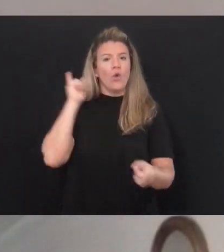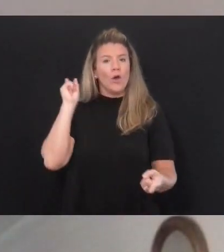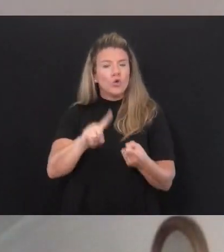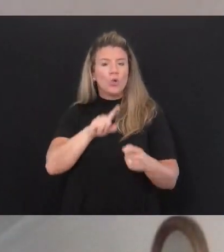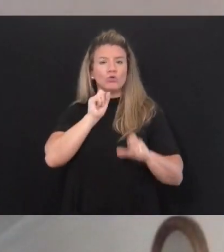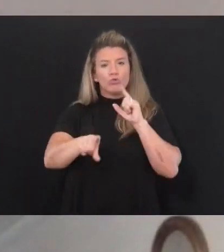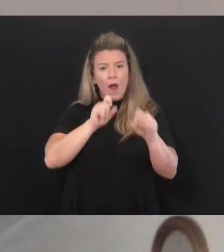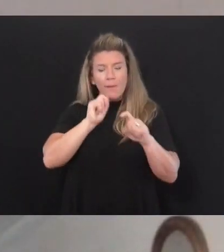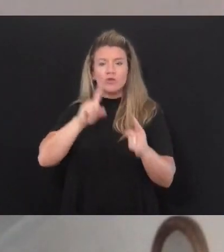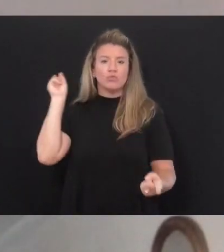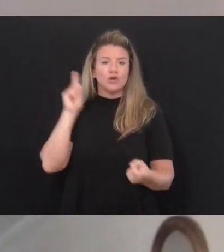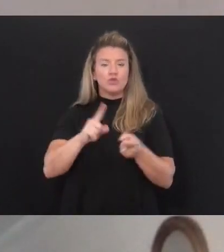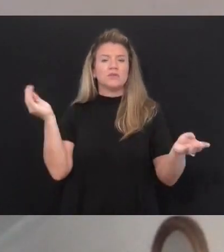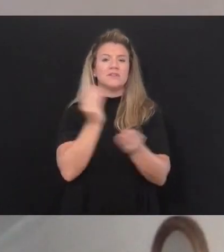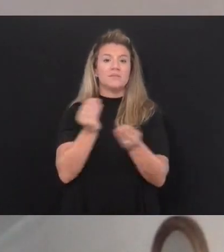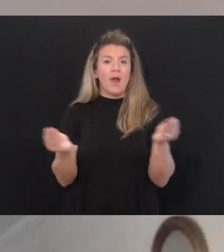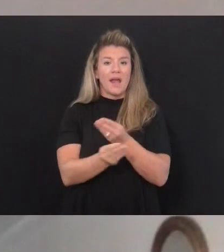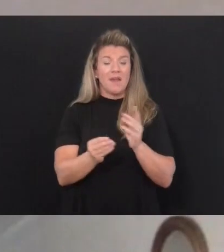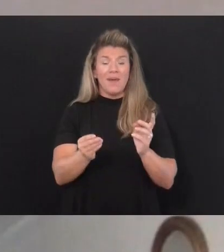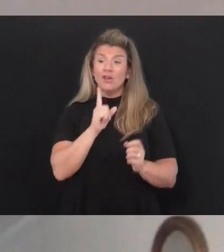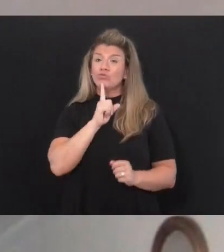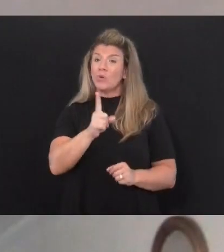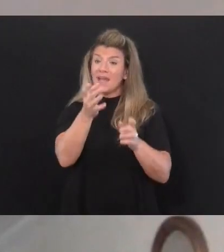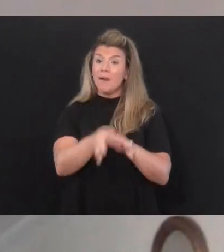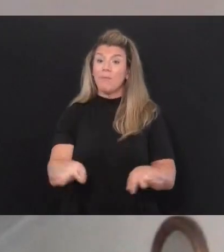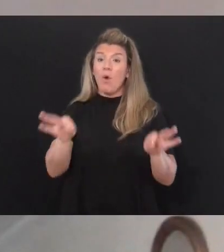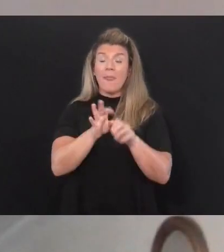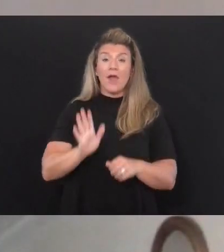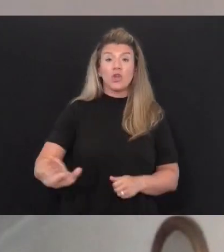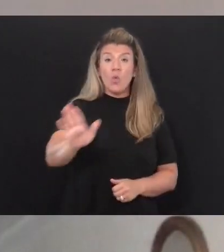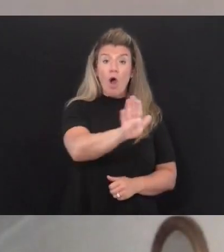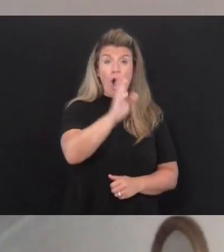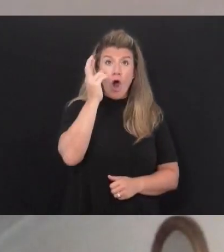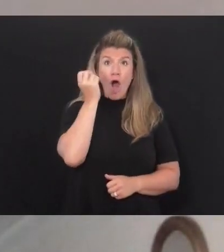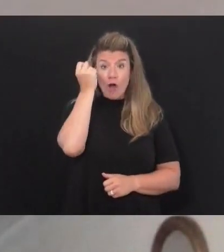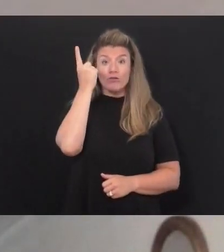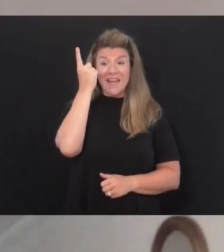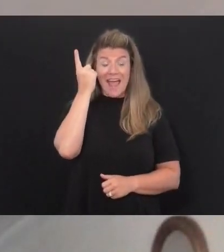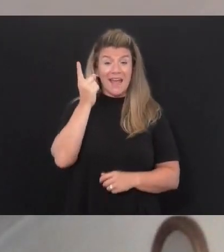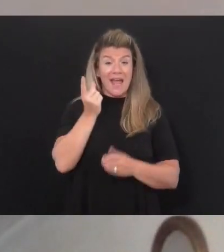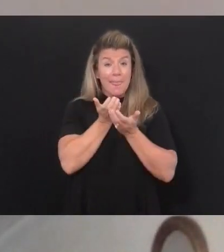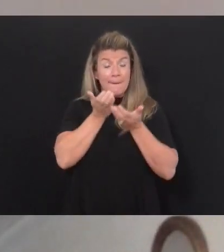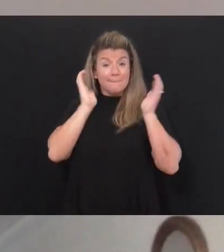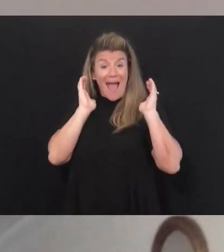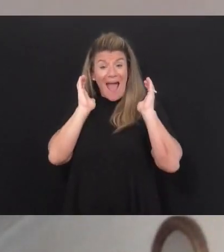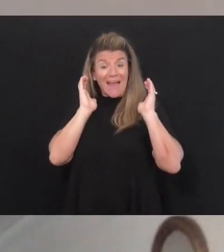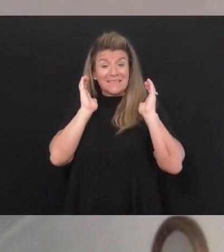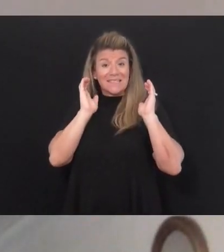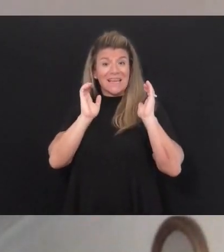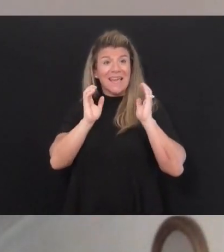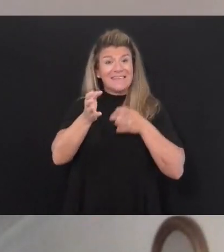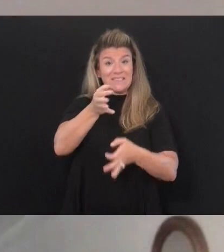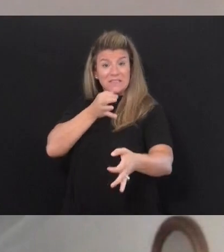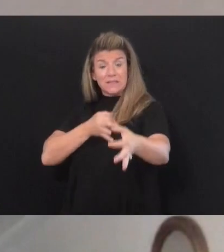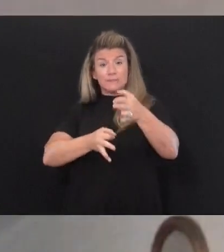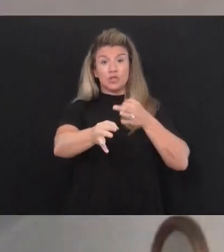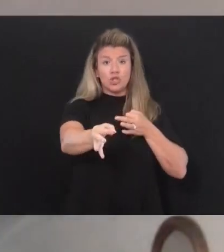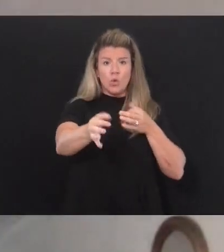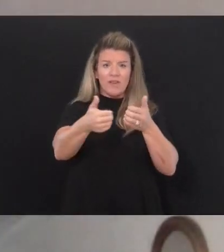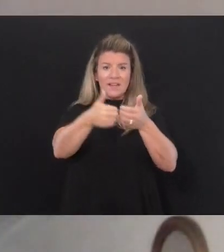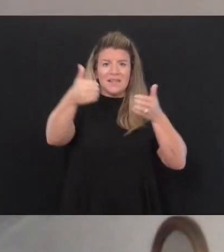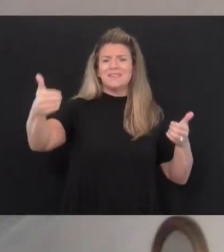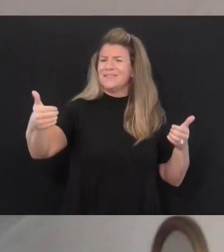just the way we wanted it to go. And now you see it narrowing. Well, that's not what we want to do. And that's the